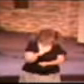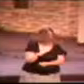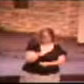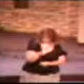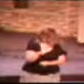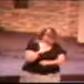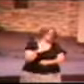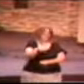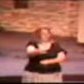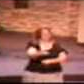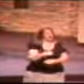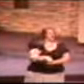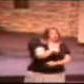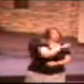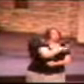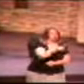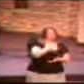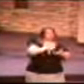inviting